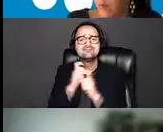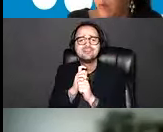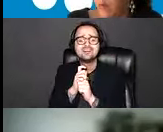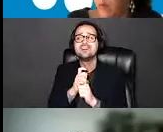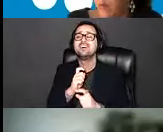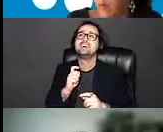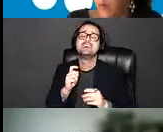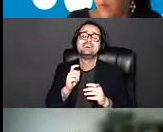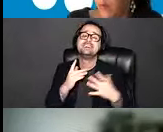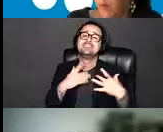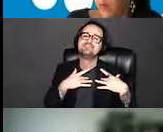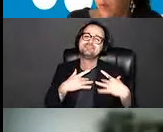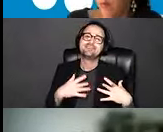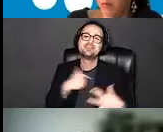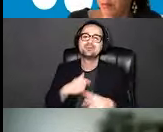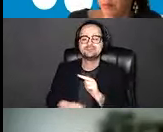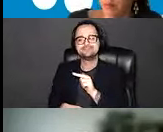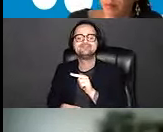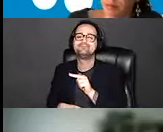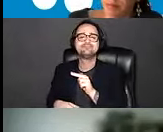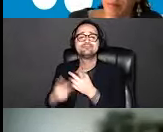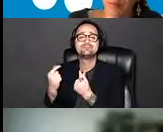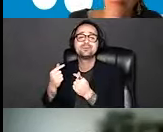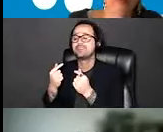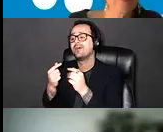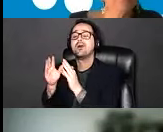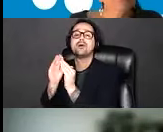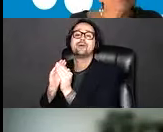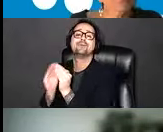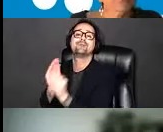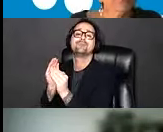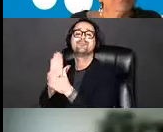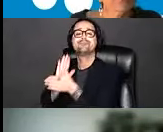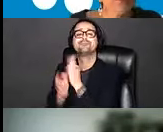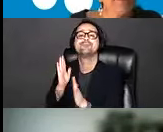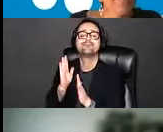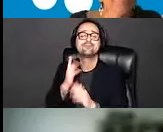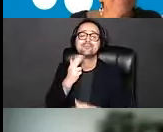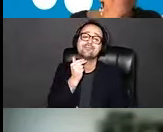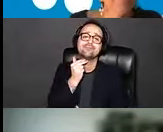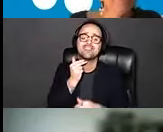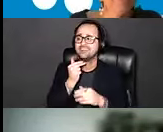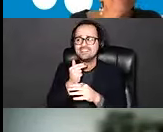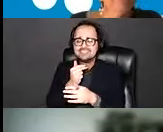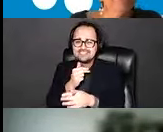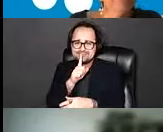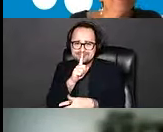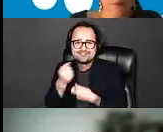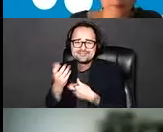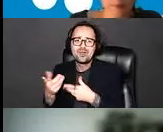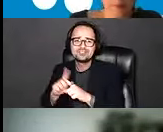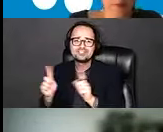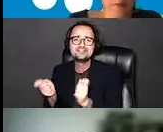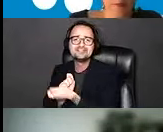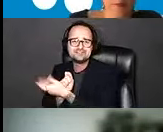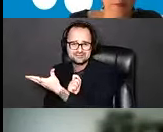be a tendency to just doing band-aids, so doing things that aren't actually going to make that much of a difference, but